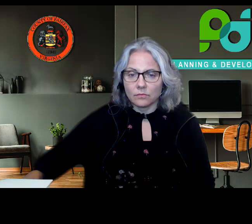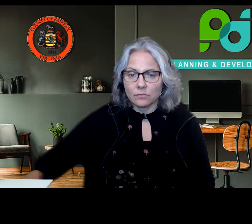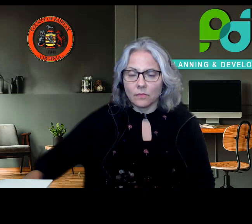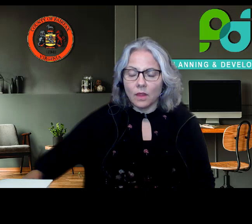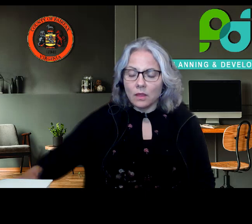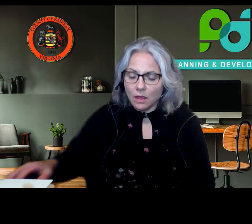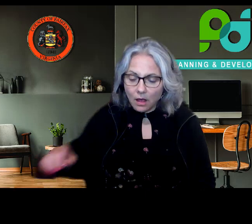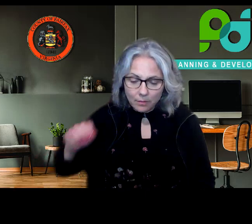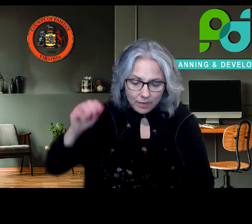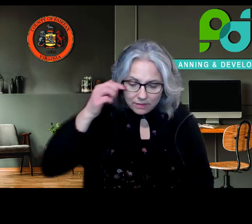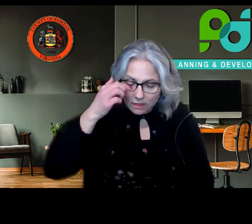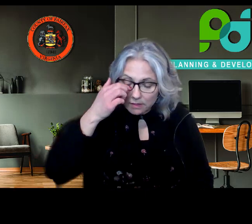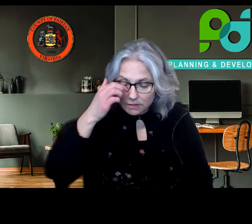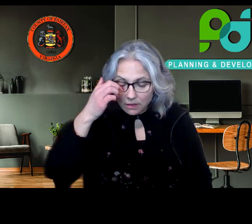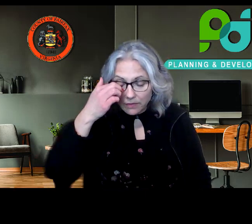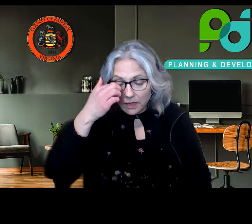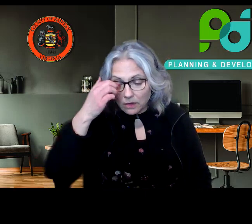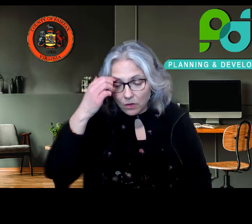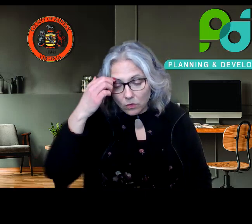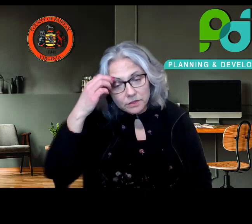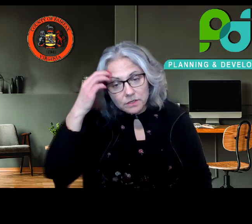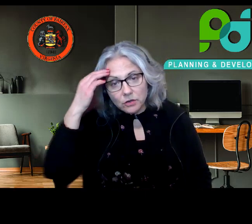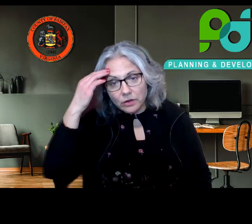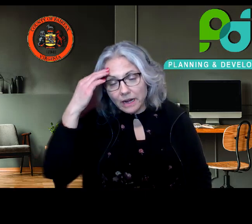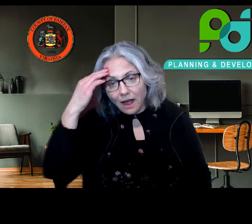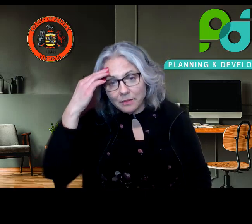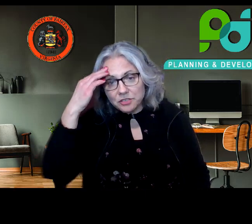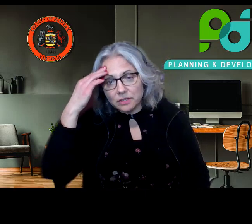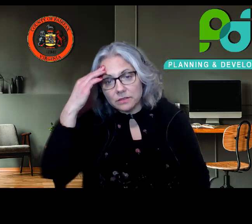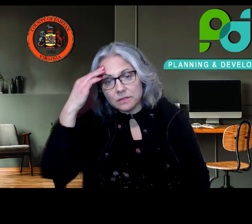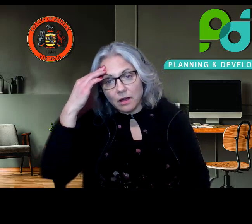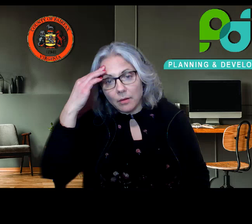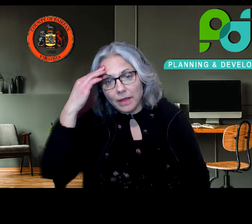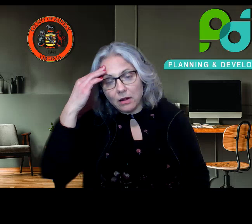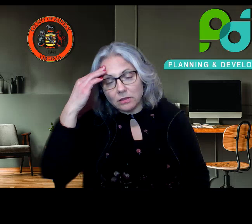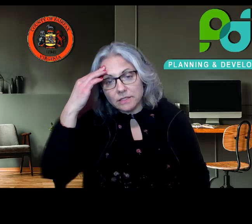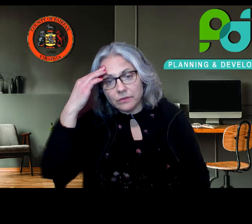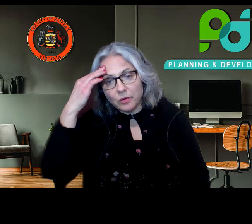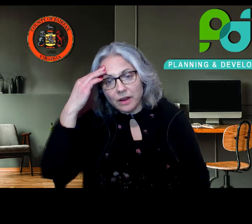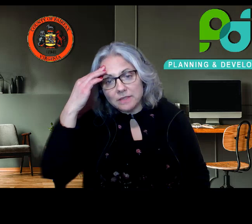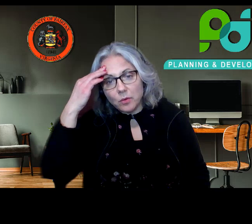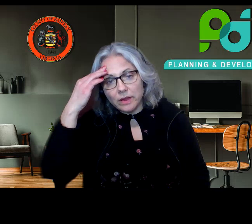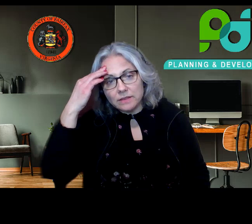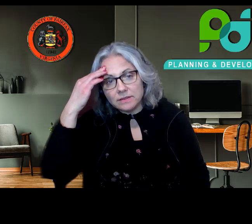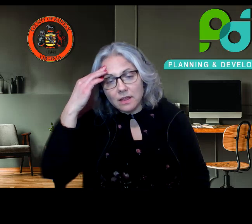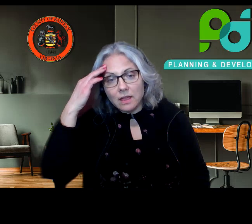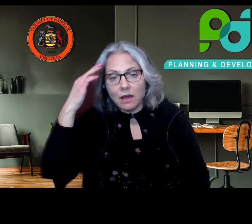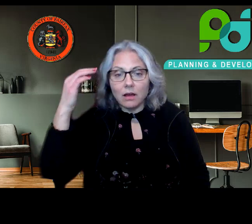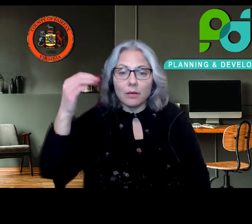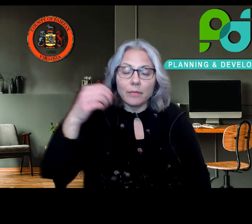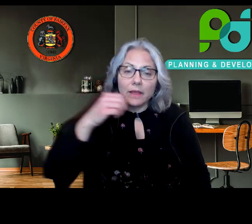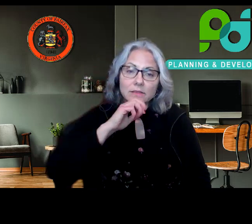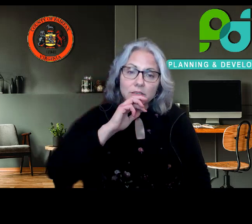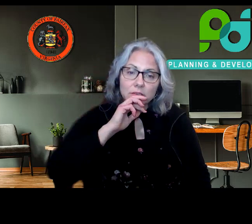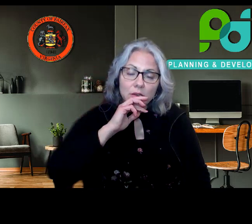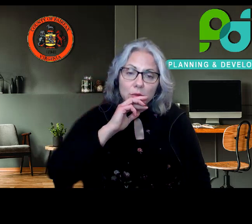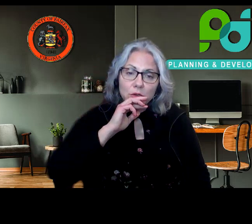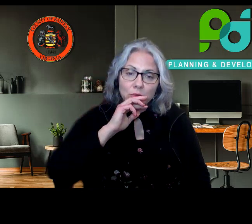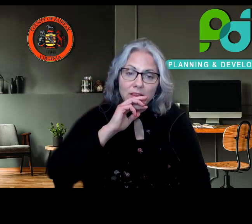me. It's I think goal is to create options at all different price points,